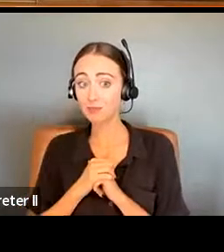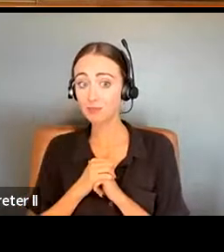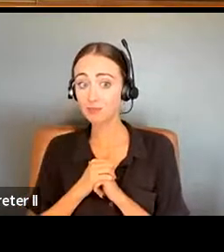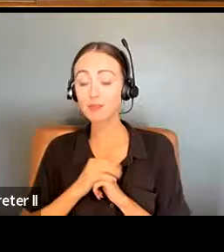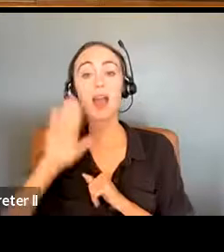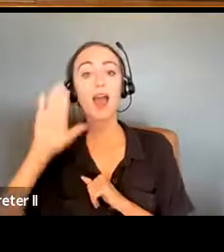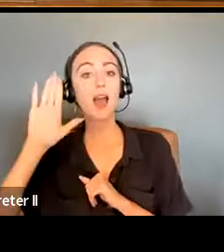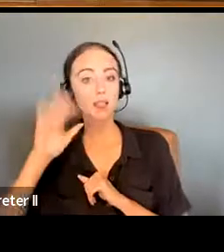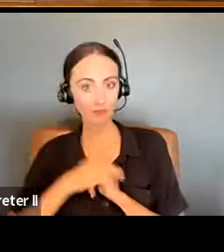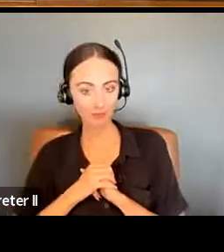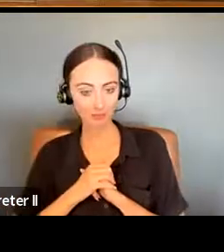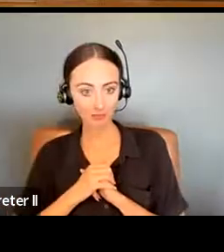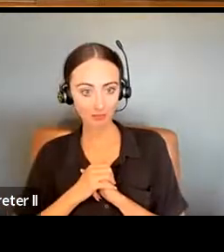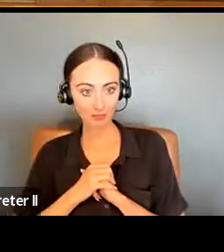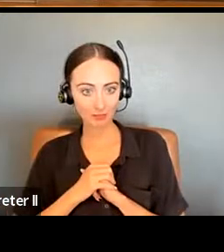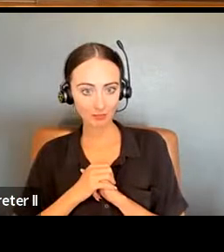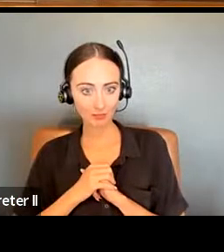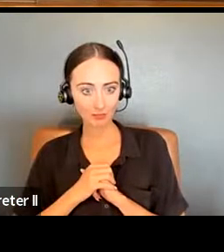Aye.